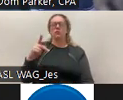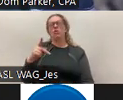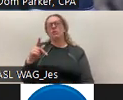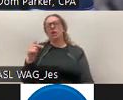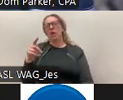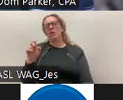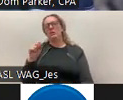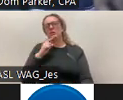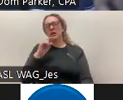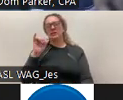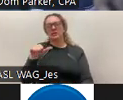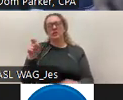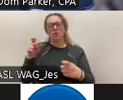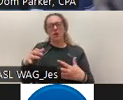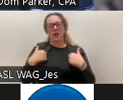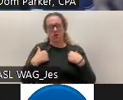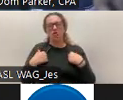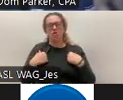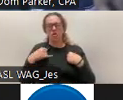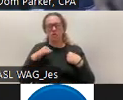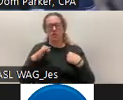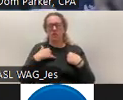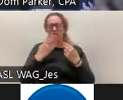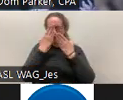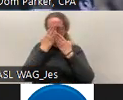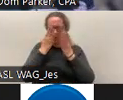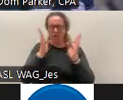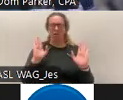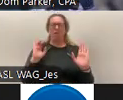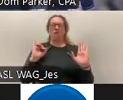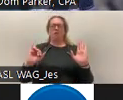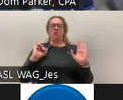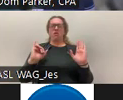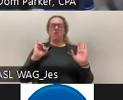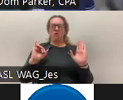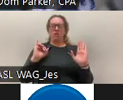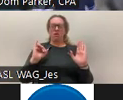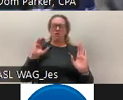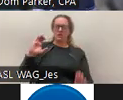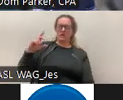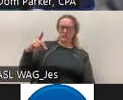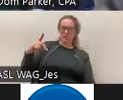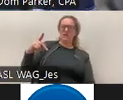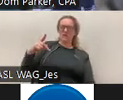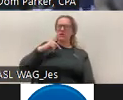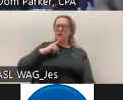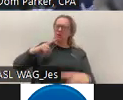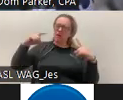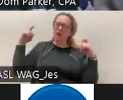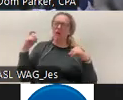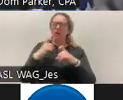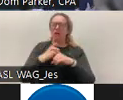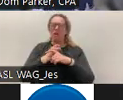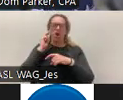coordinator, and that's really opened my eyes to understanding what cerebral palsy is. It's a very complex